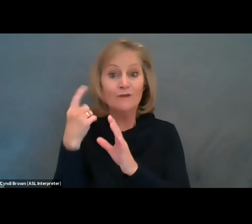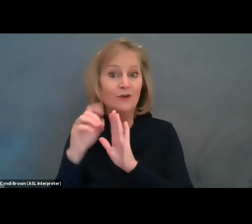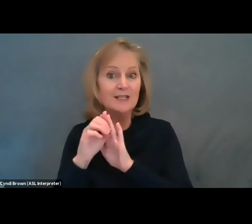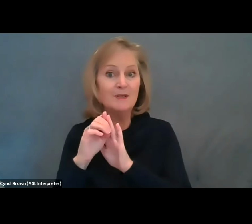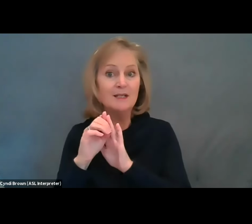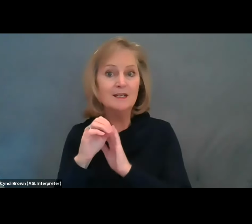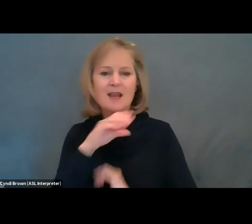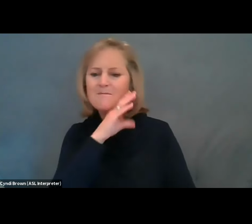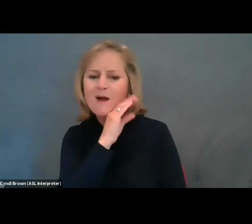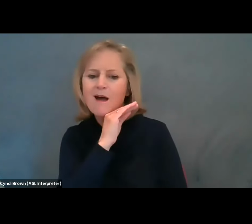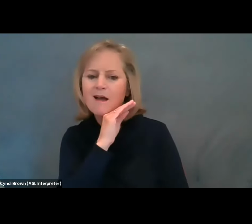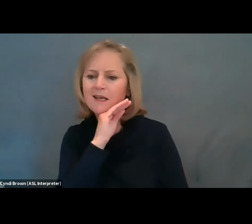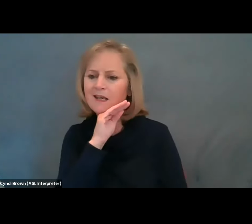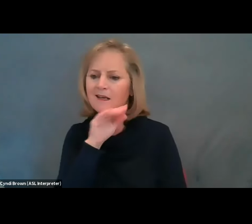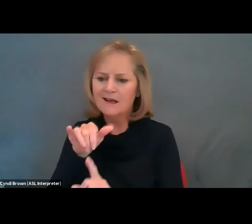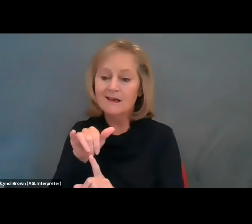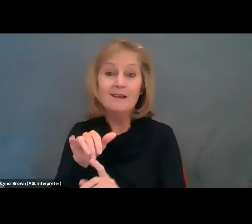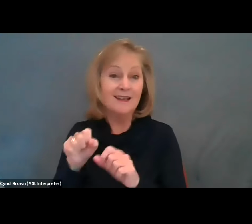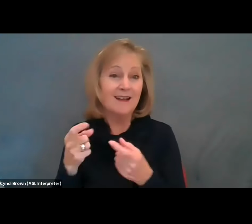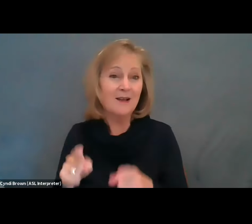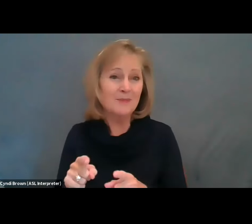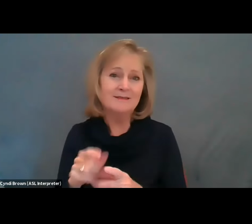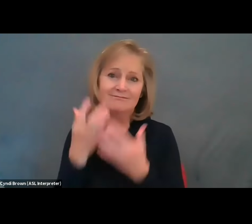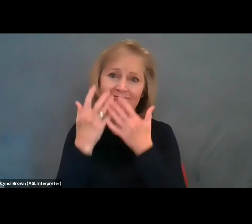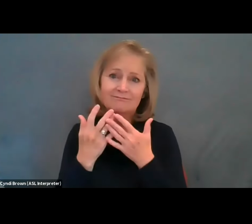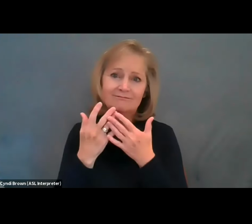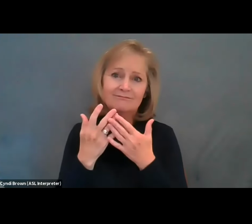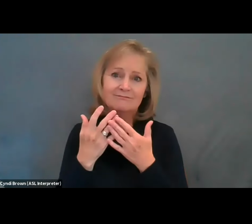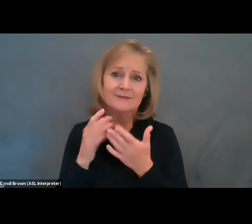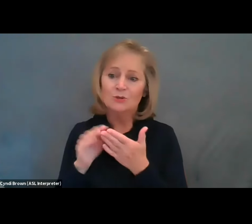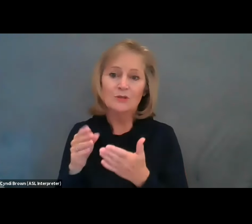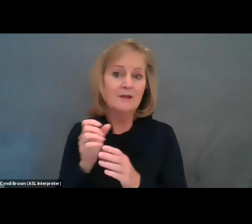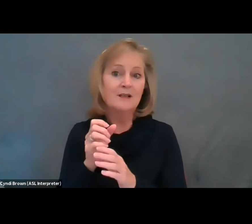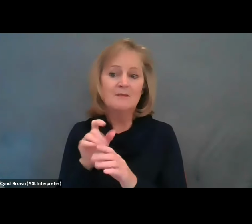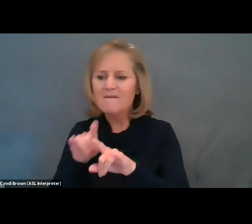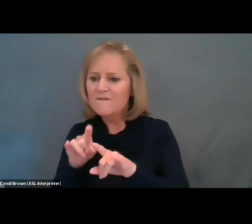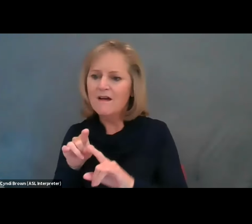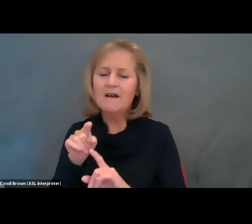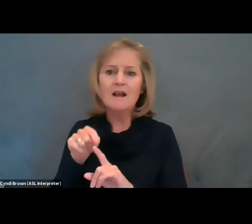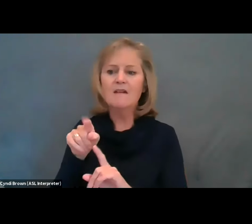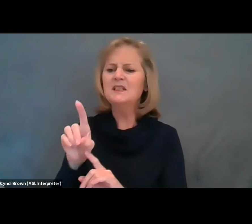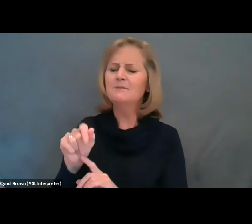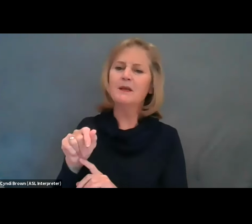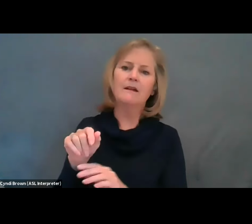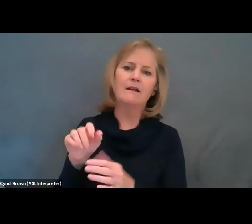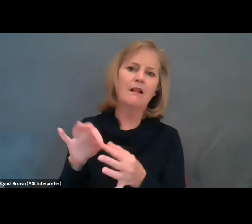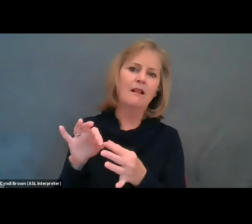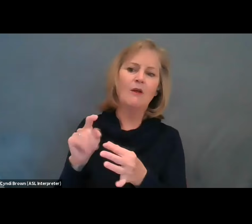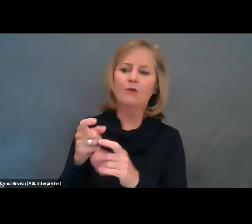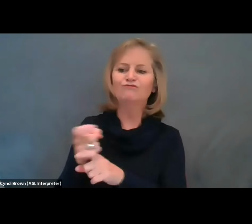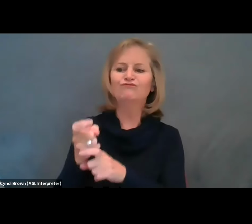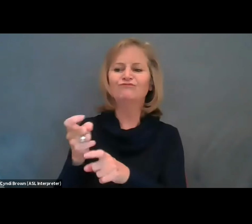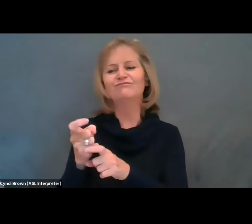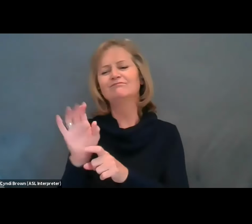is mocking the students, which can happen, sadly, you know, maybe making fun of their disability or teasing them